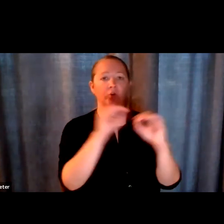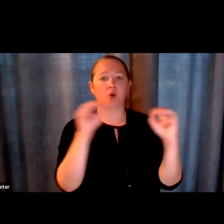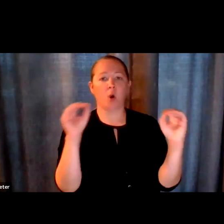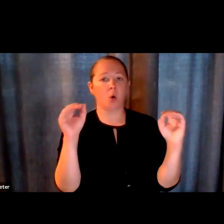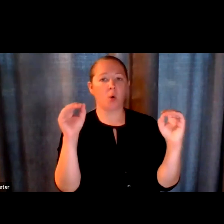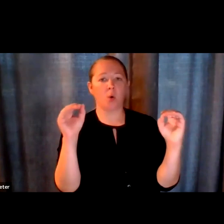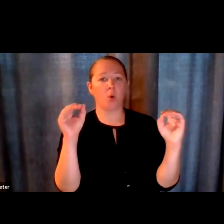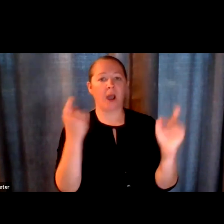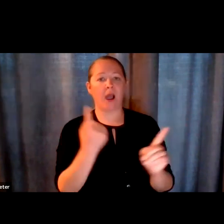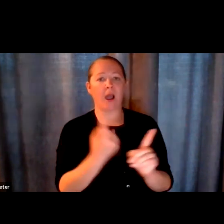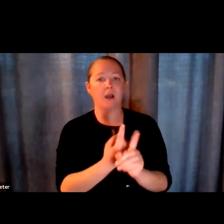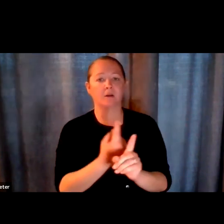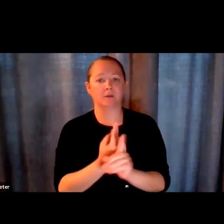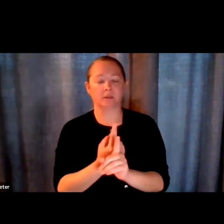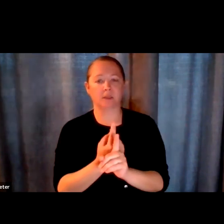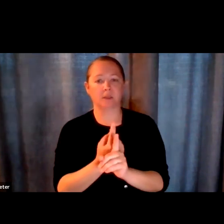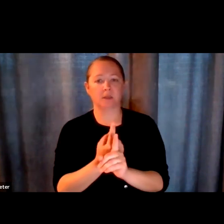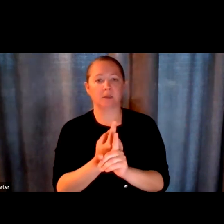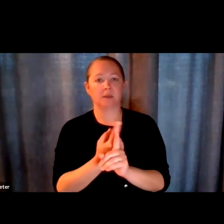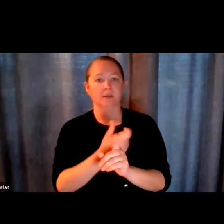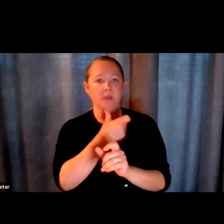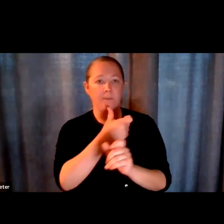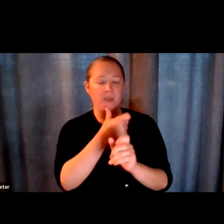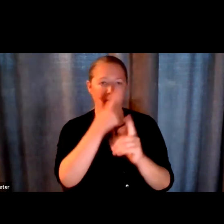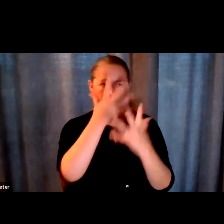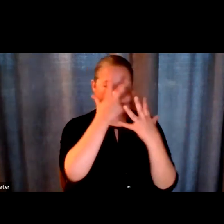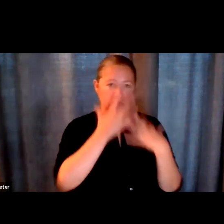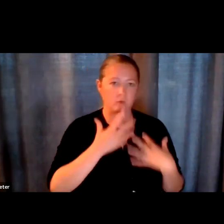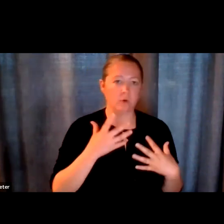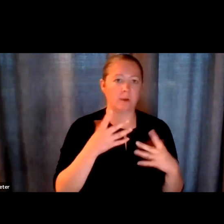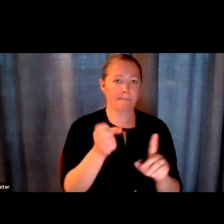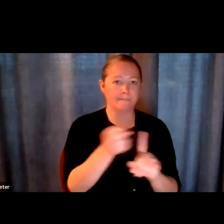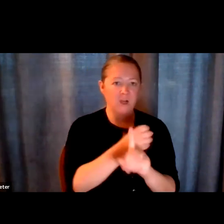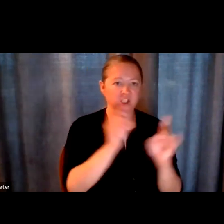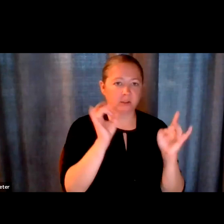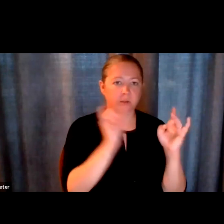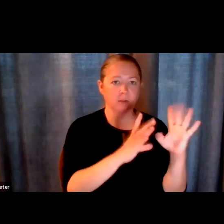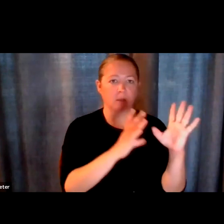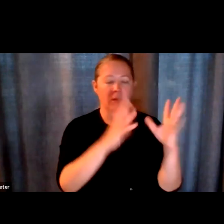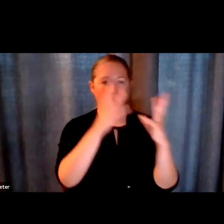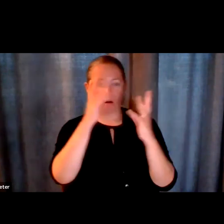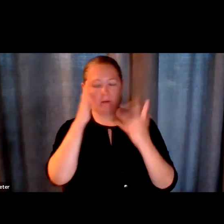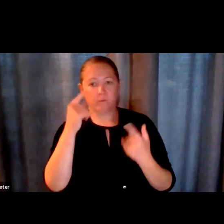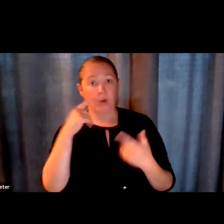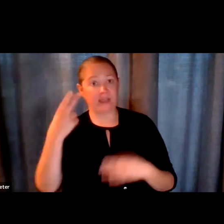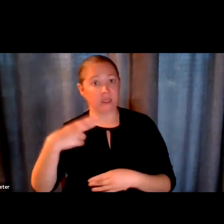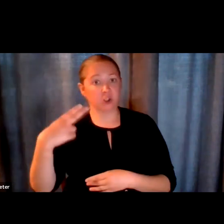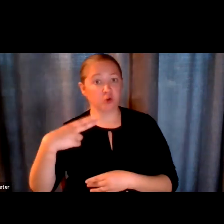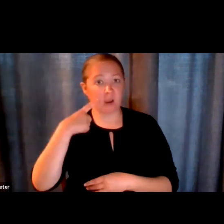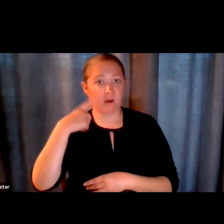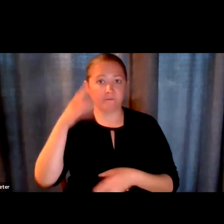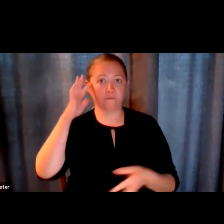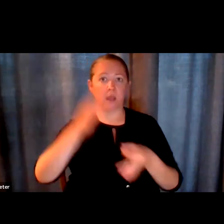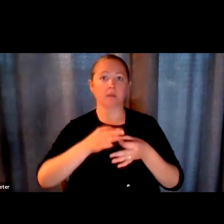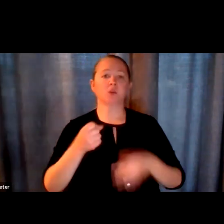that has not been cruel, punishing, and awful in the history of faith. So we